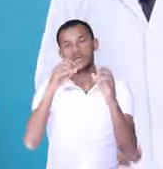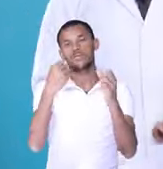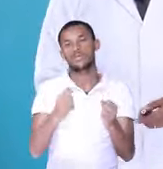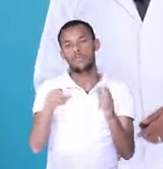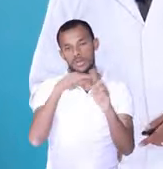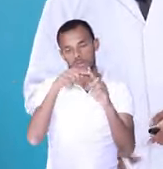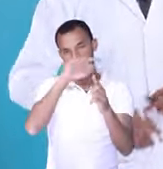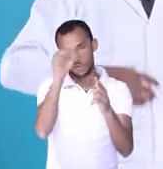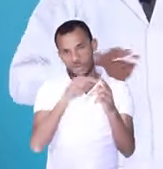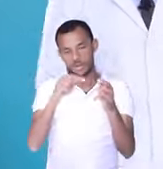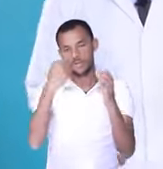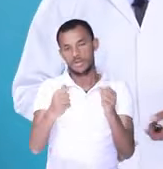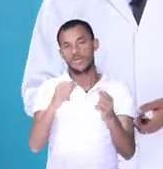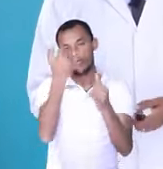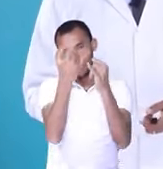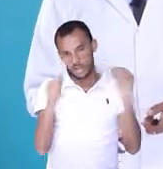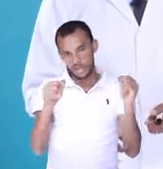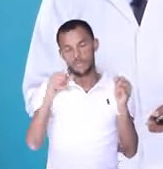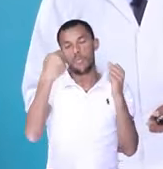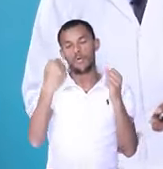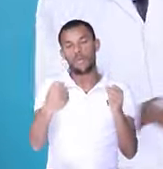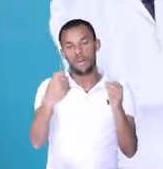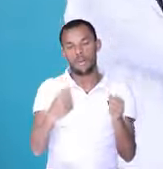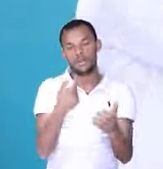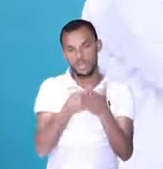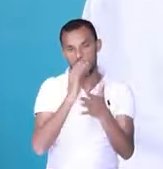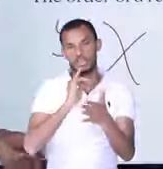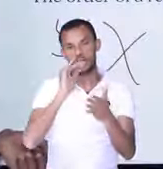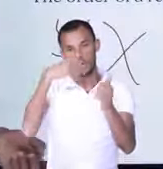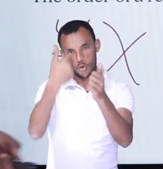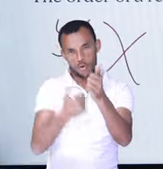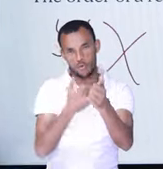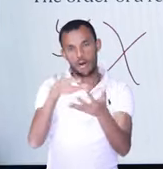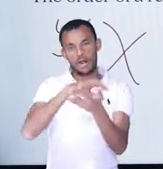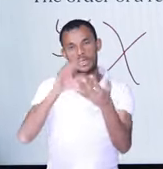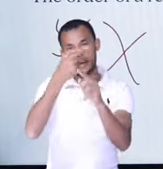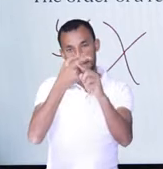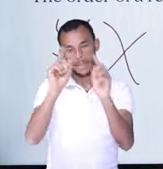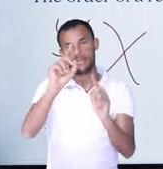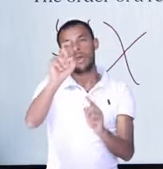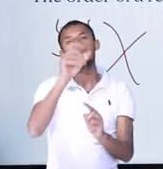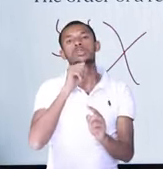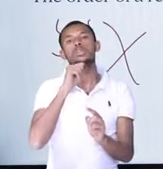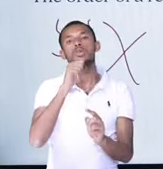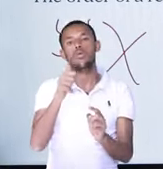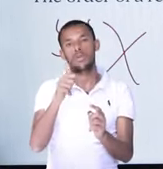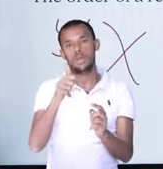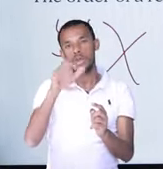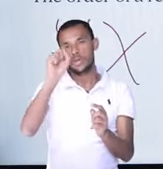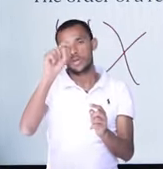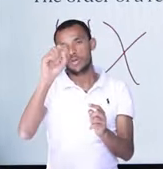integer possible. Fraction is possible. This is order of reaction, but X is not